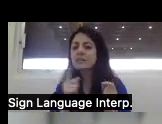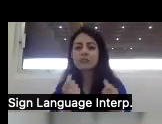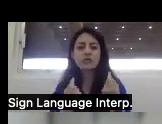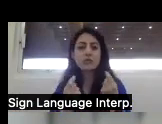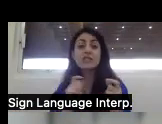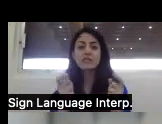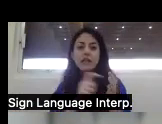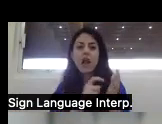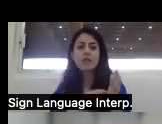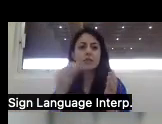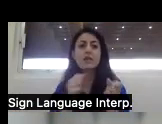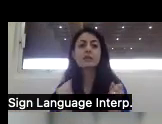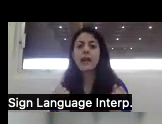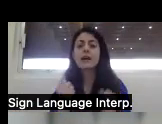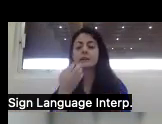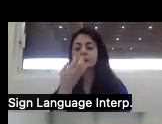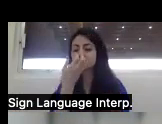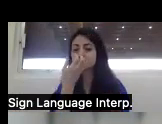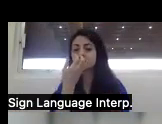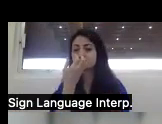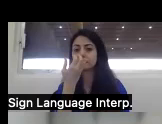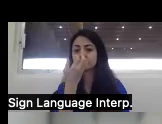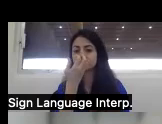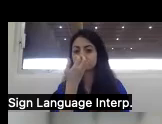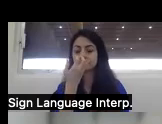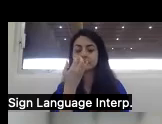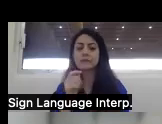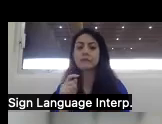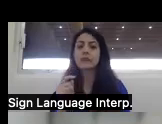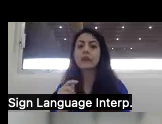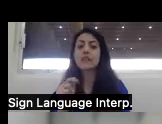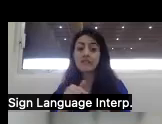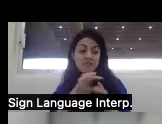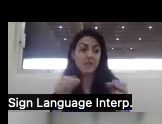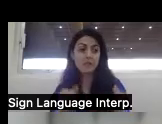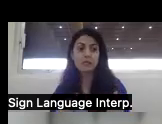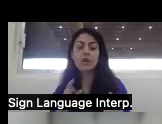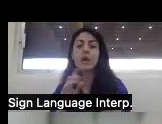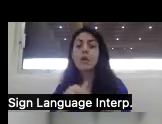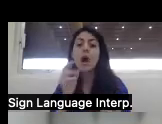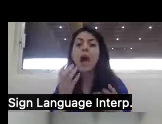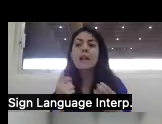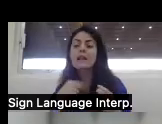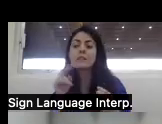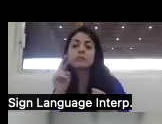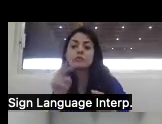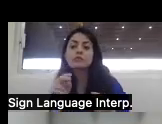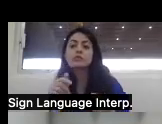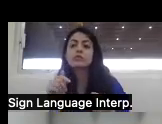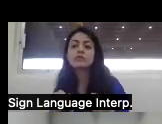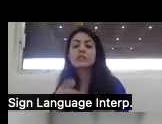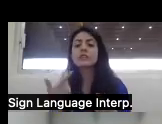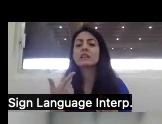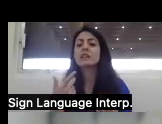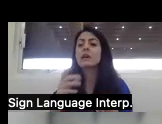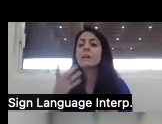substantive engagement of disability persons organizations in the design and implementation of such schemes. So here